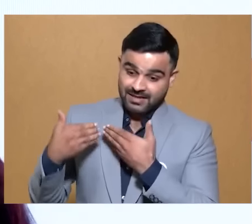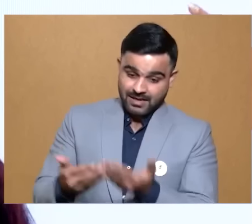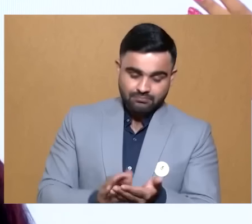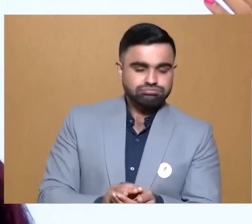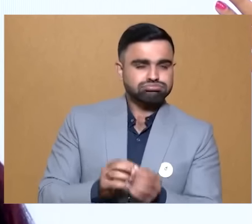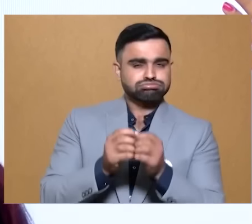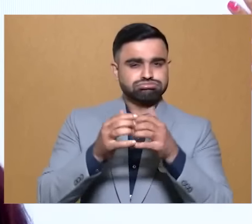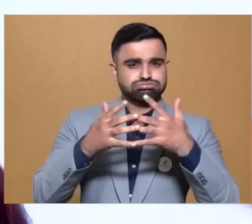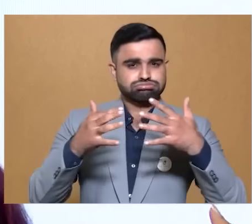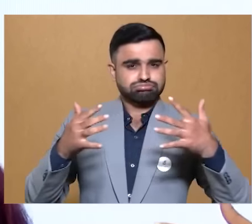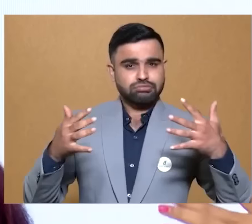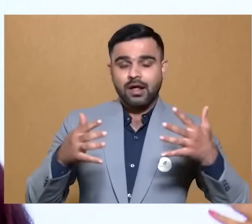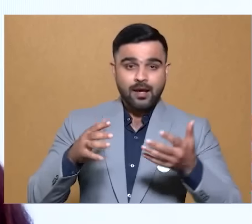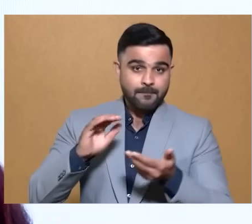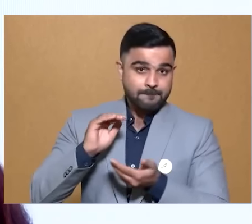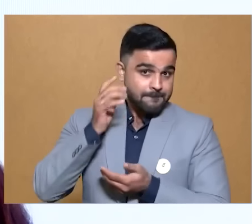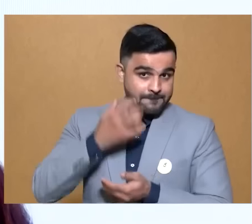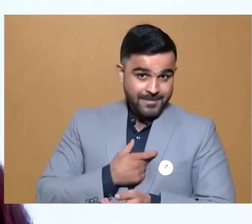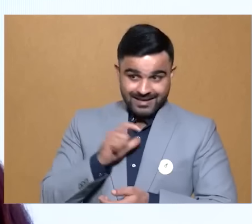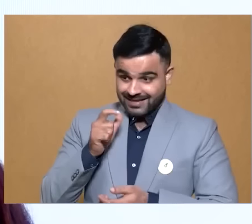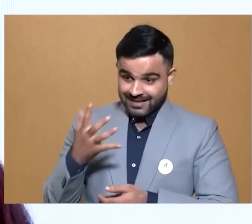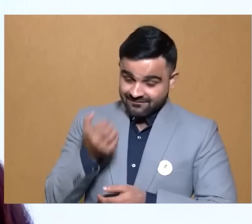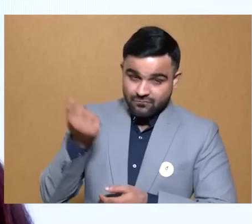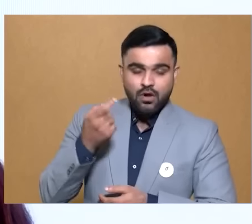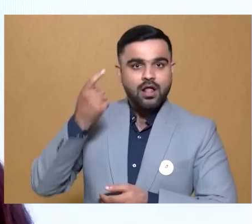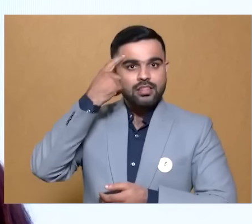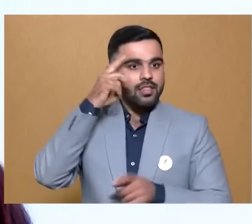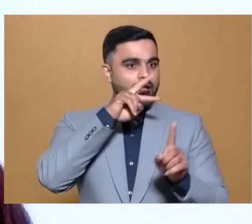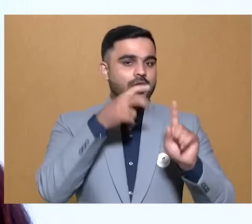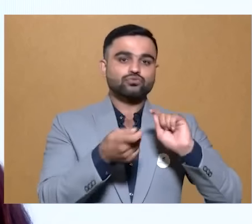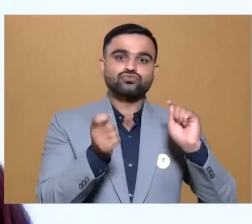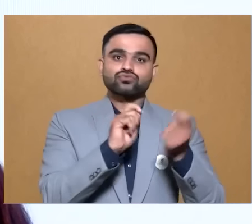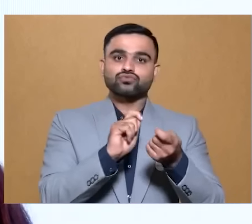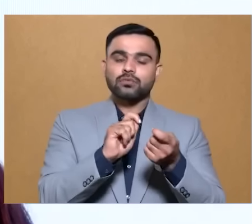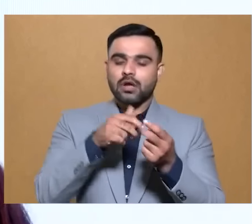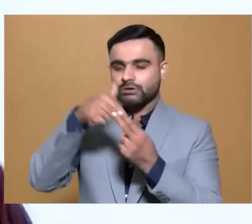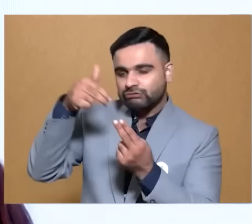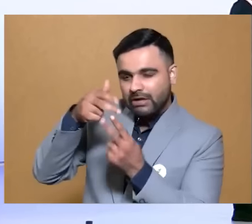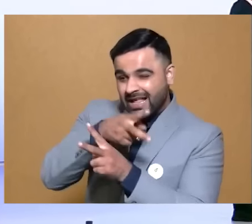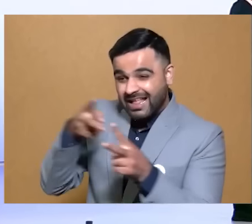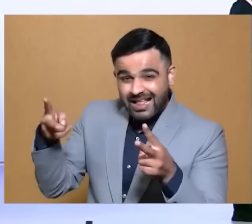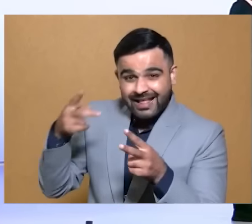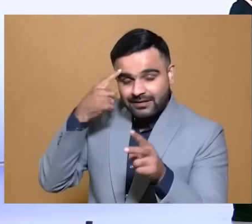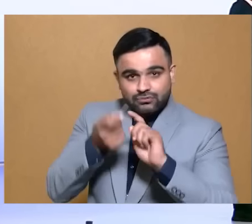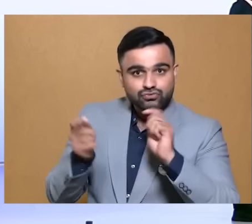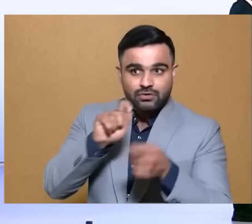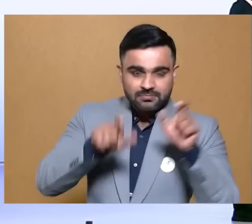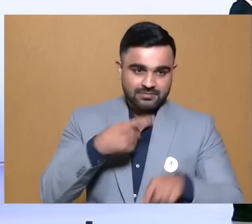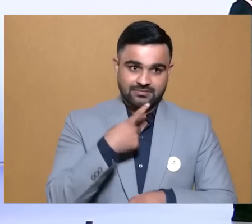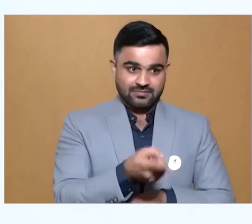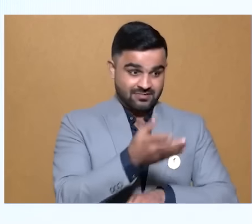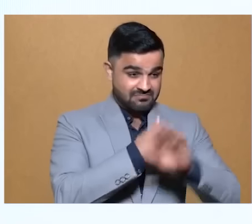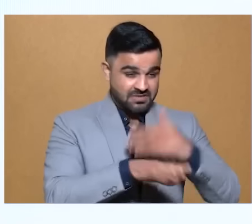grown through medals and through thought and through the narrative, I don't think today people are